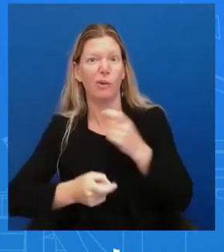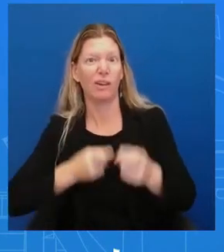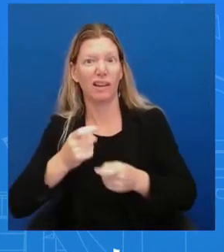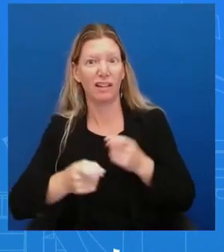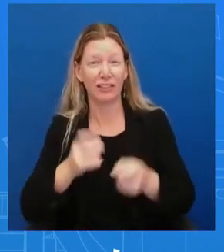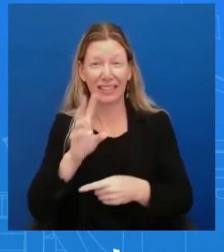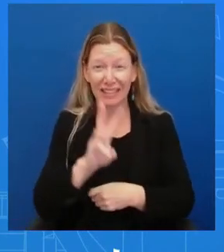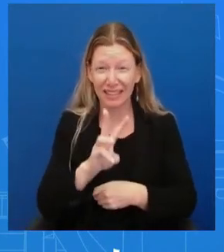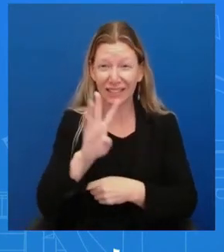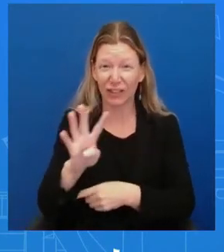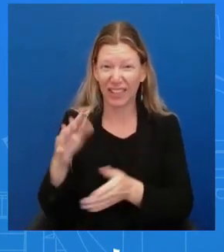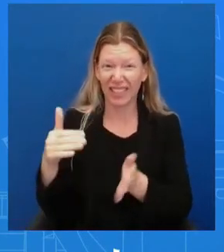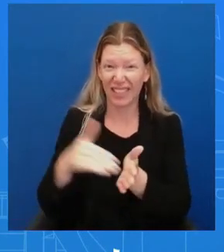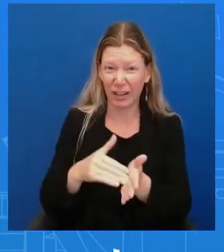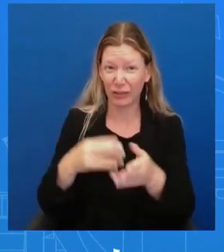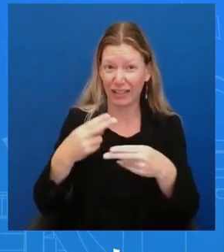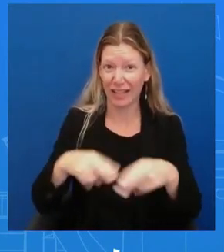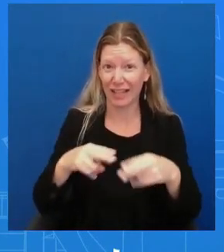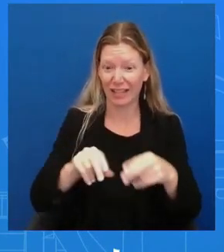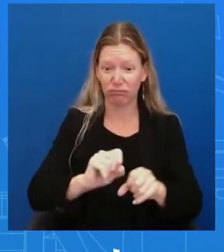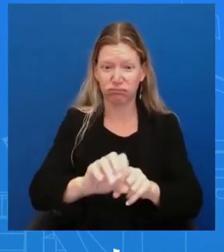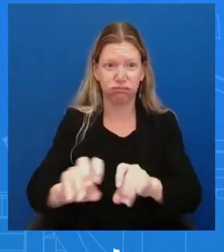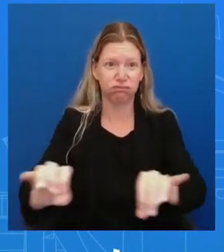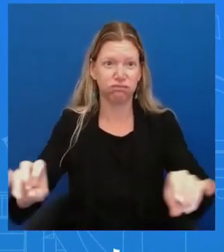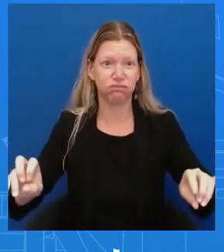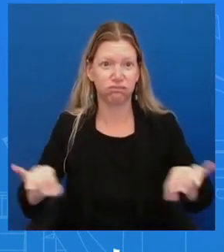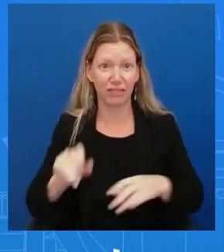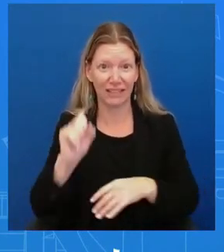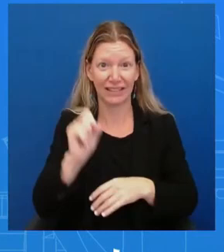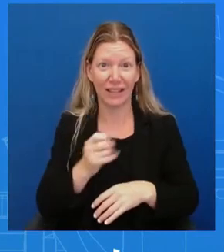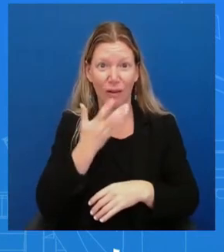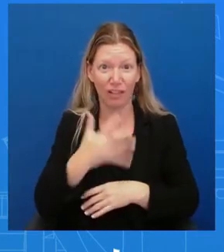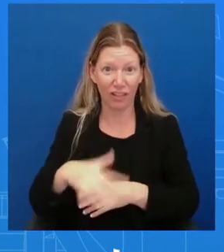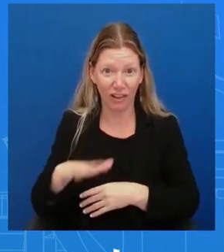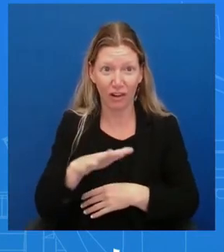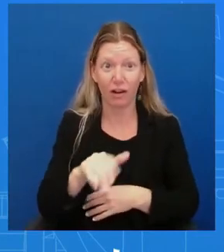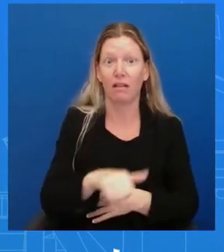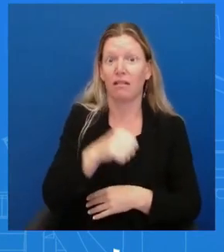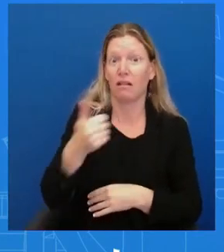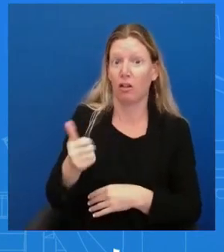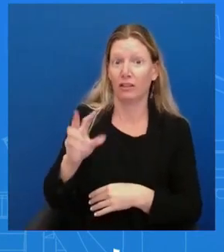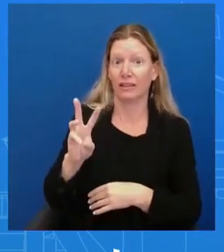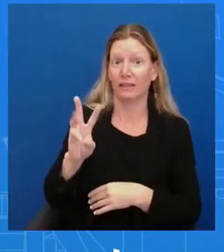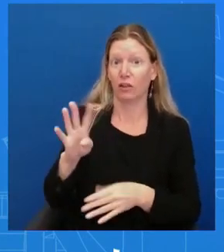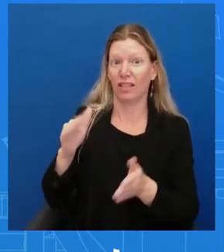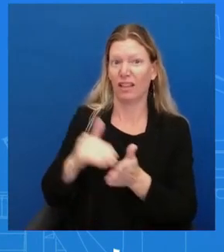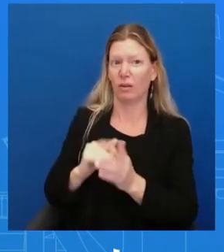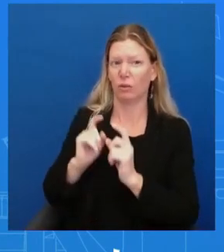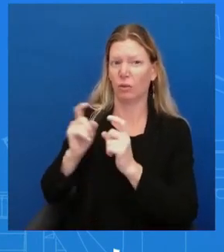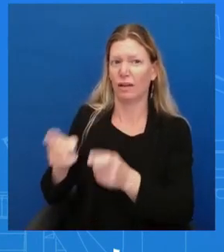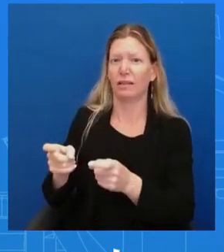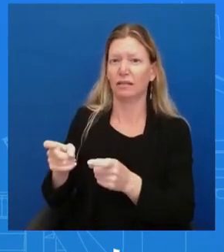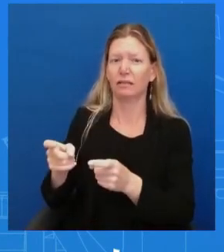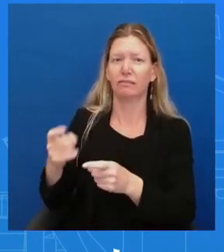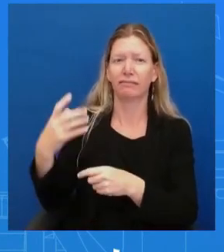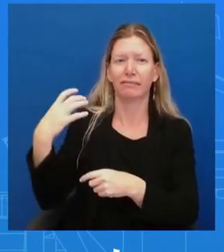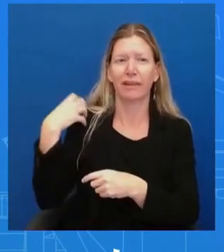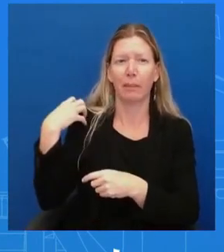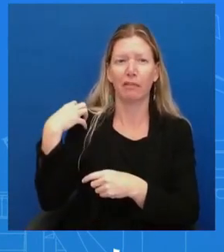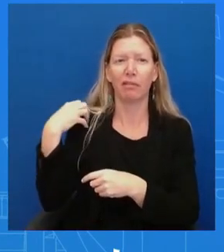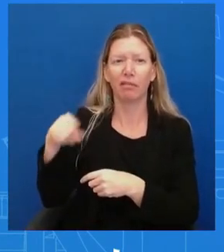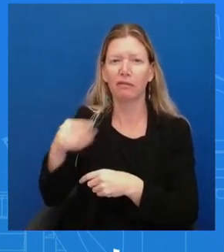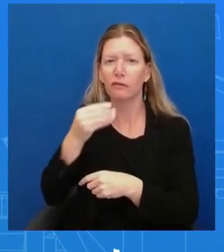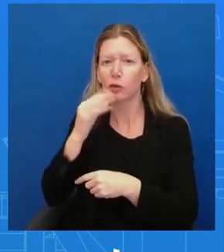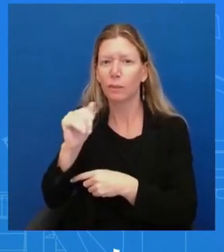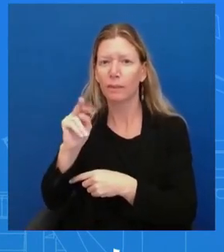another 64,000 donated to the Capital Area Food Bank to match the eggs used for the roll.